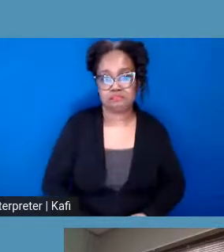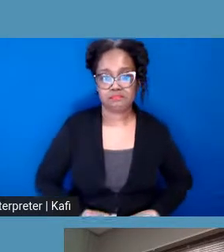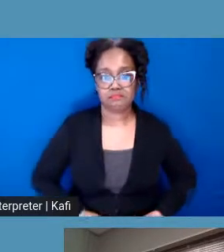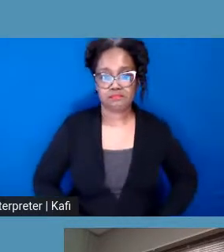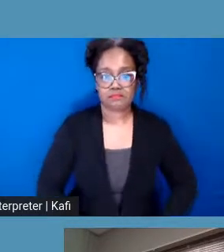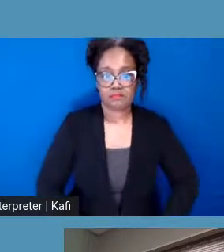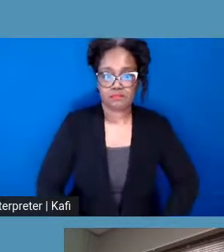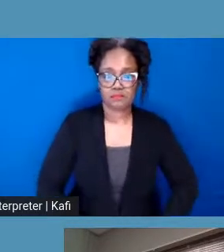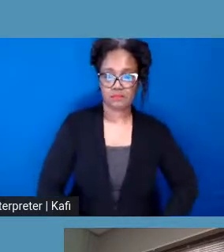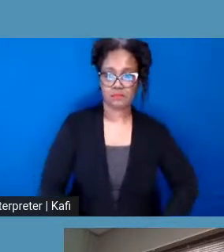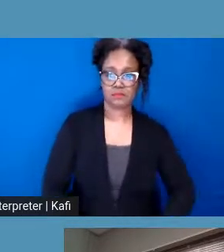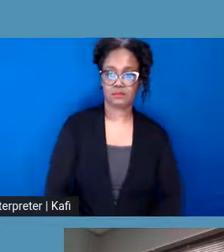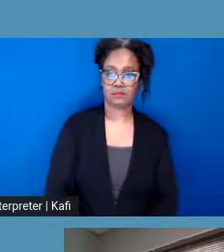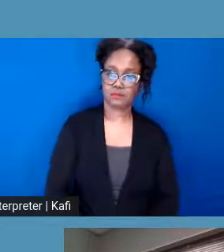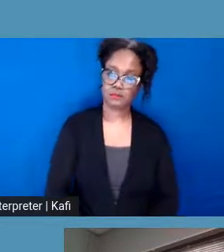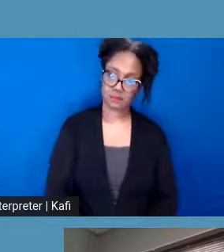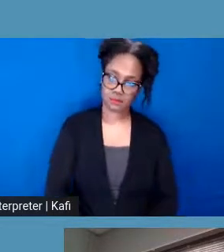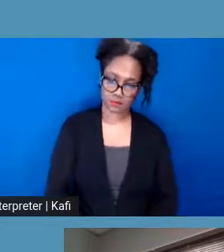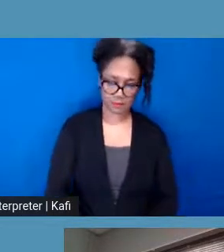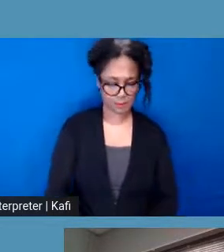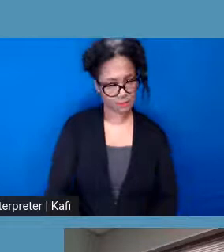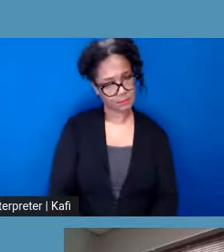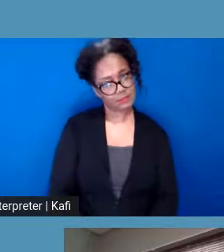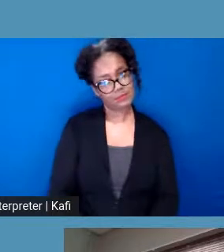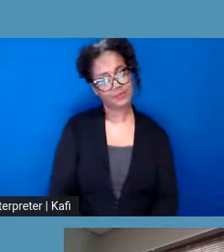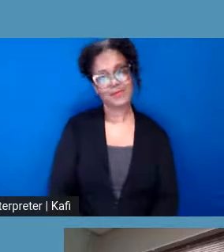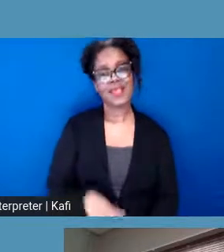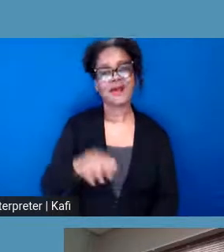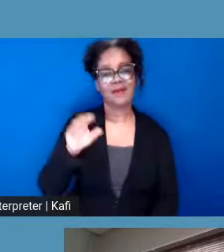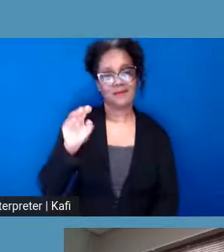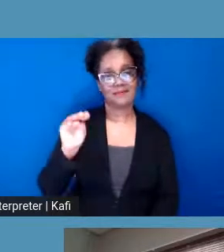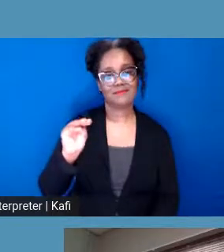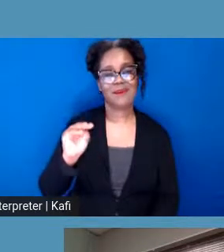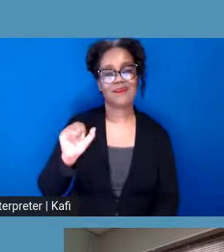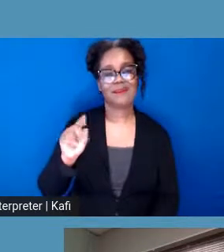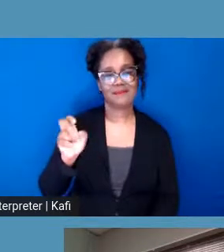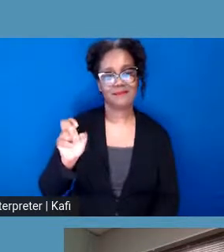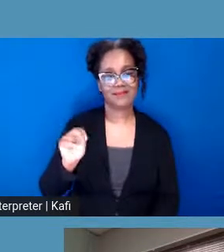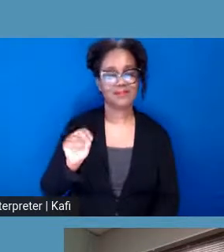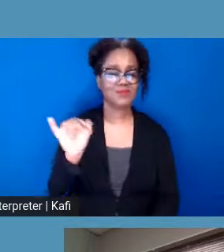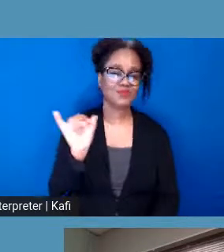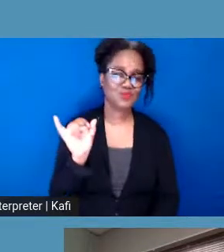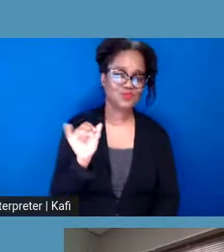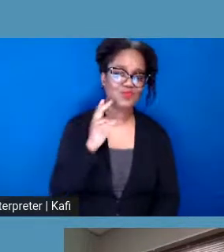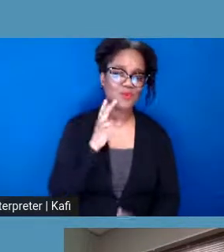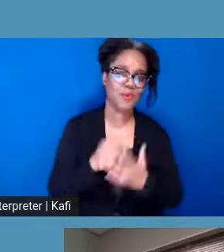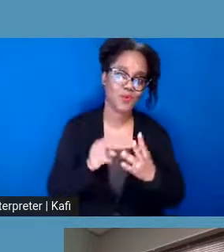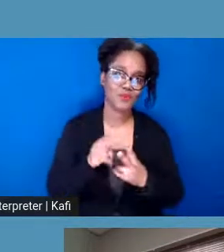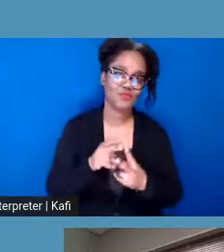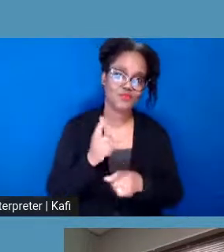You get lots of Mark Avalinen questions and too. Mark Avalinen, that's true. Yep. So start with both of those.